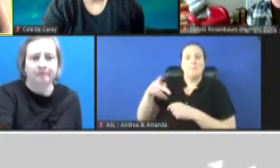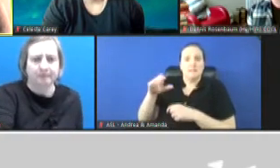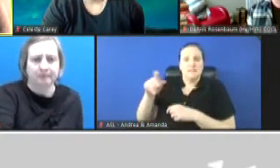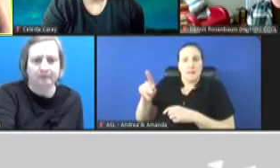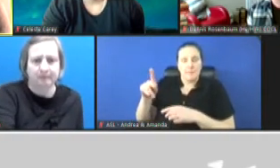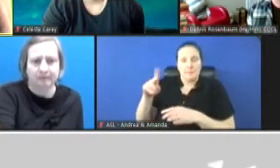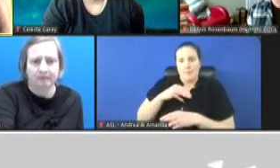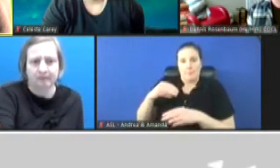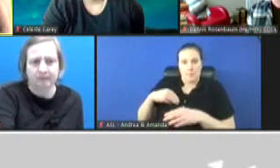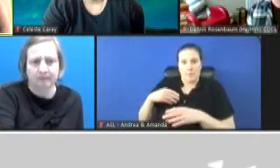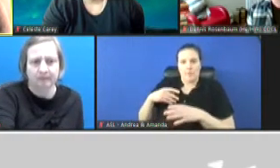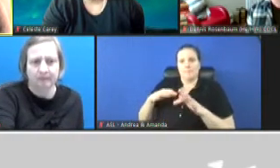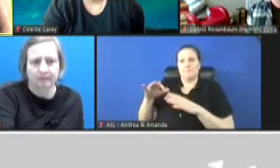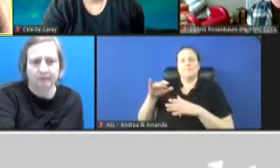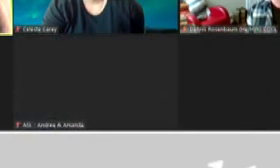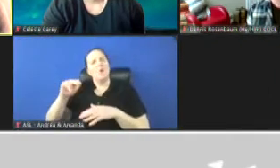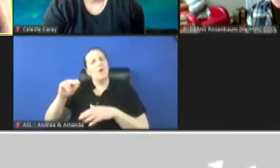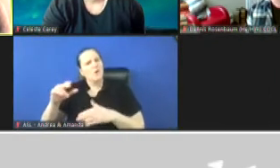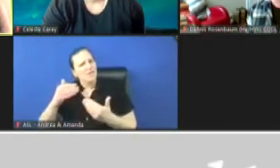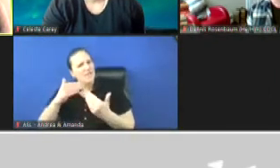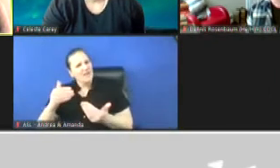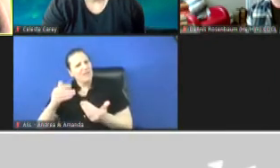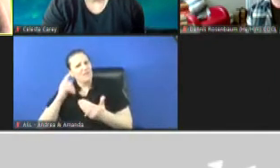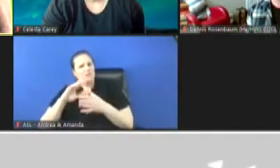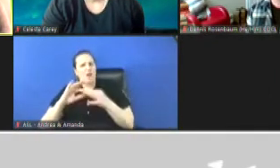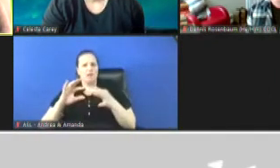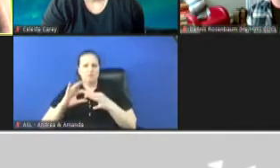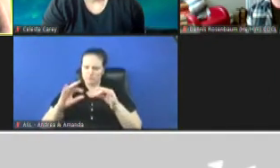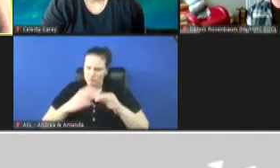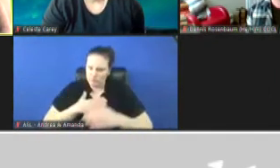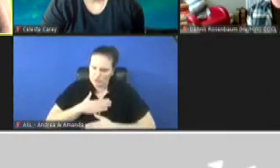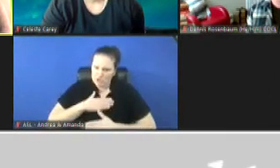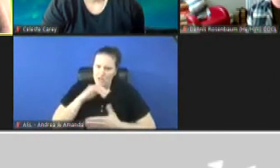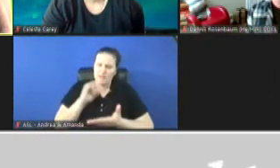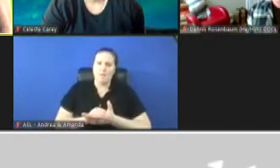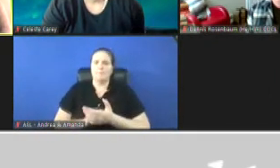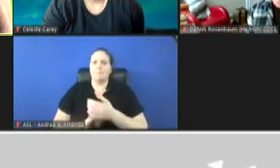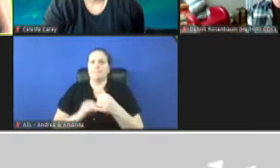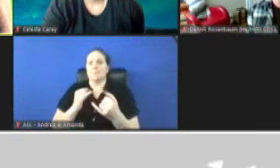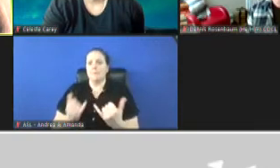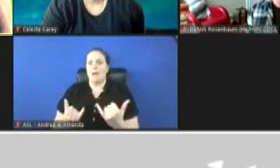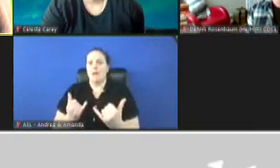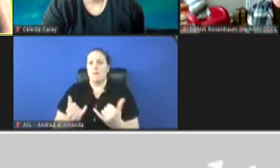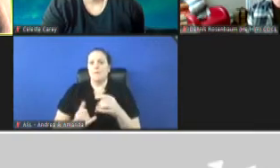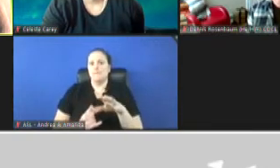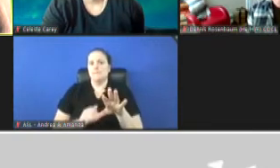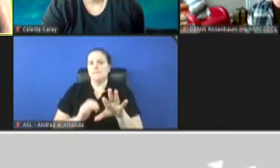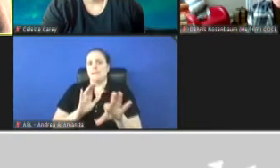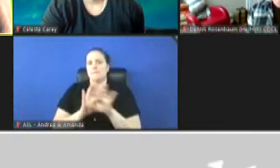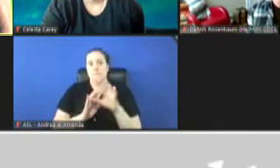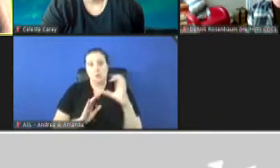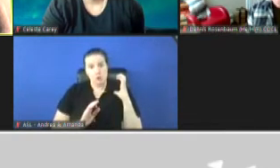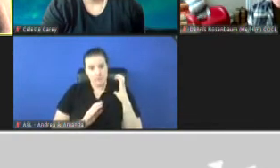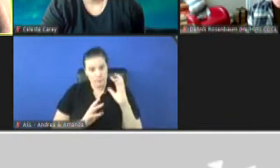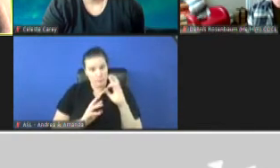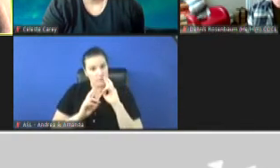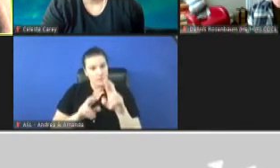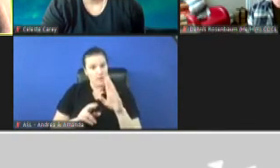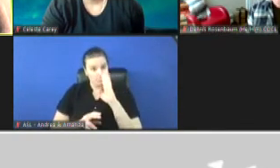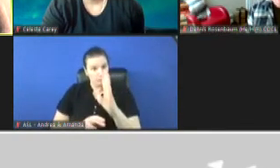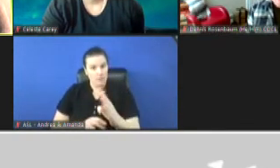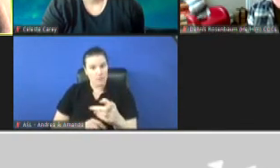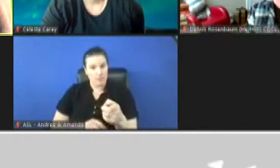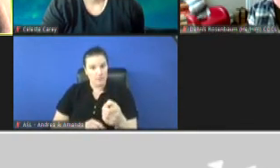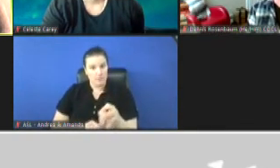thank you so much for speaking up. We really appreciate it. I'm going to go to Chief. Did you want to respond directly to